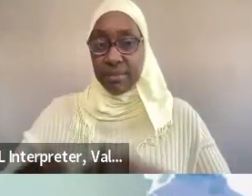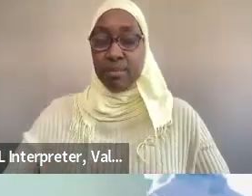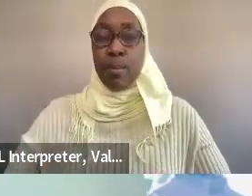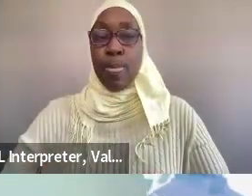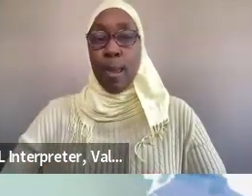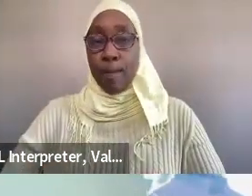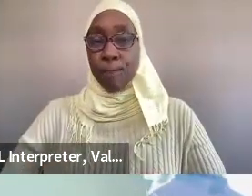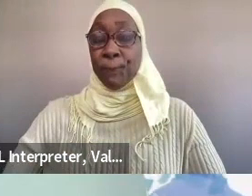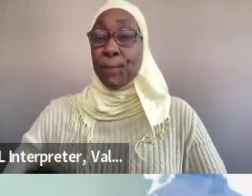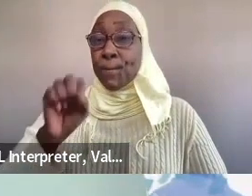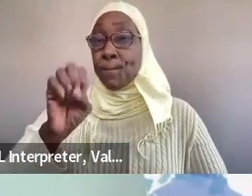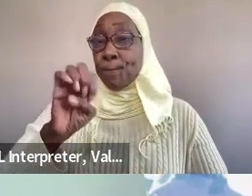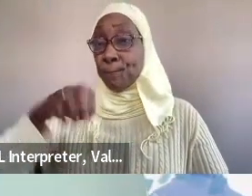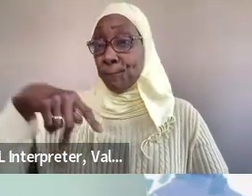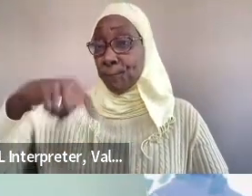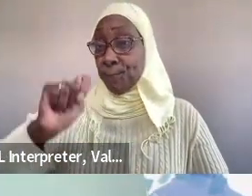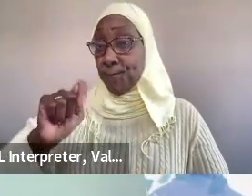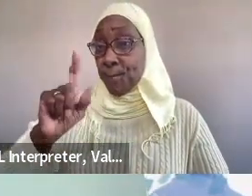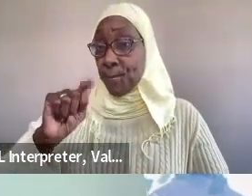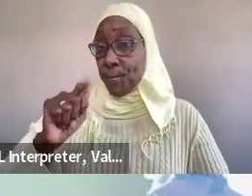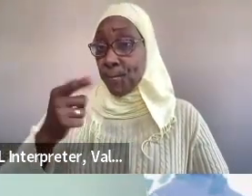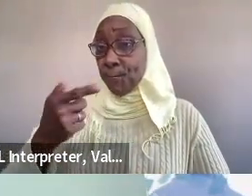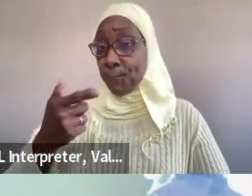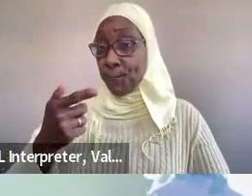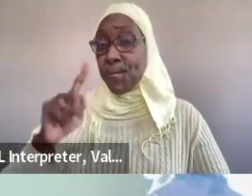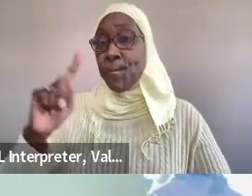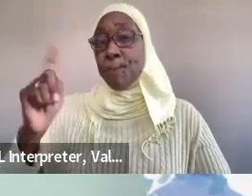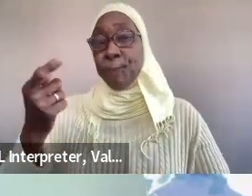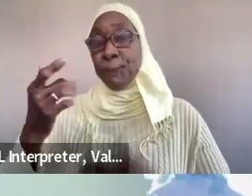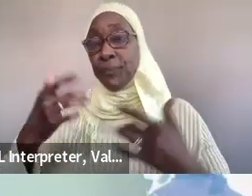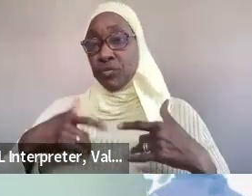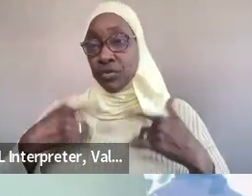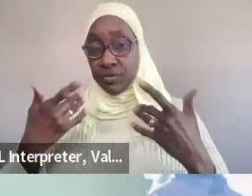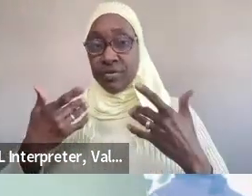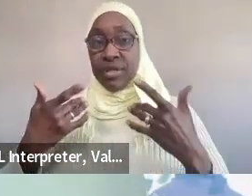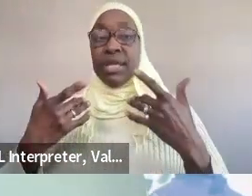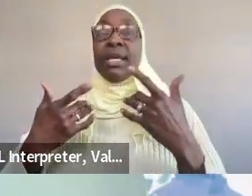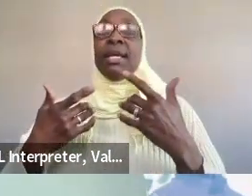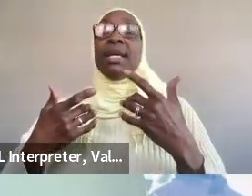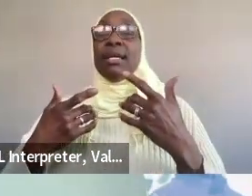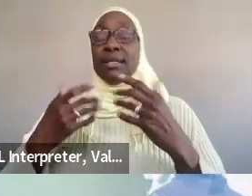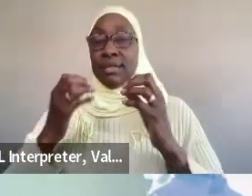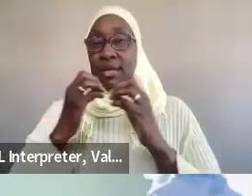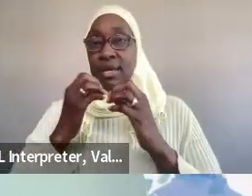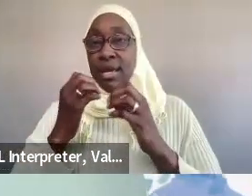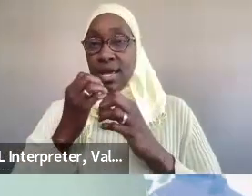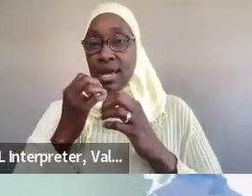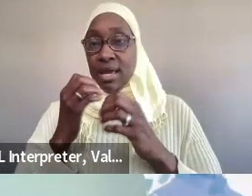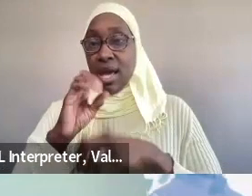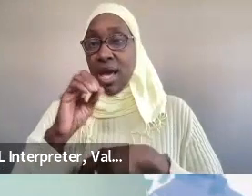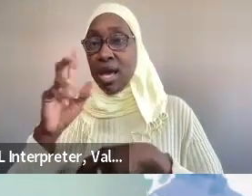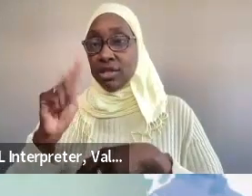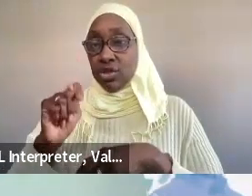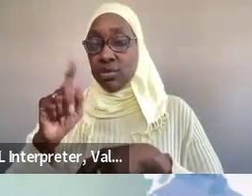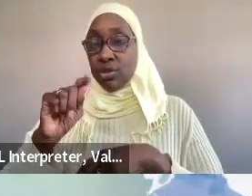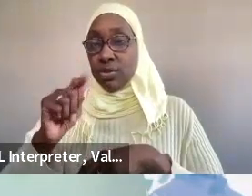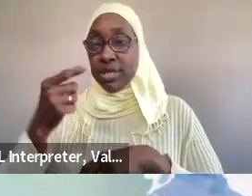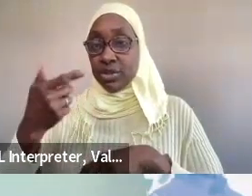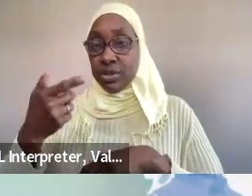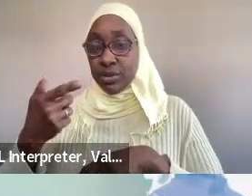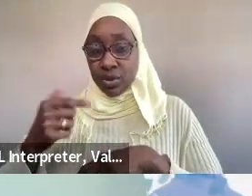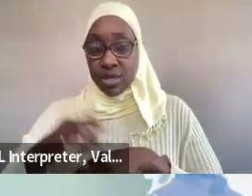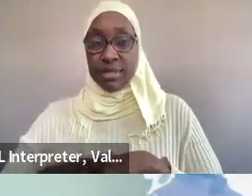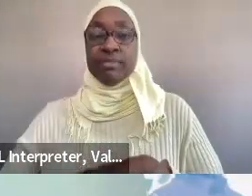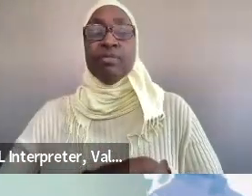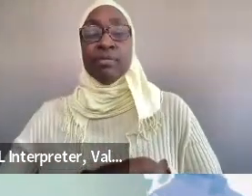with our first event being on the 12th of October 2021 by Sarah Minkara. She came in and spoke